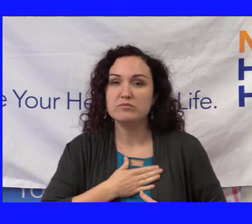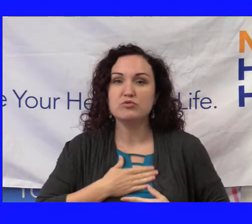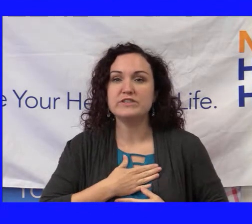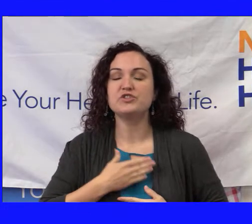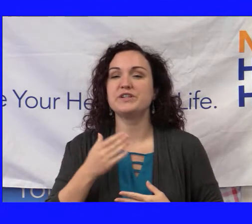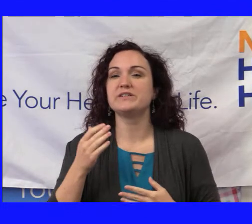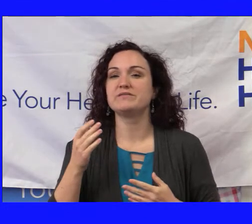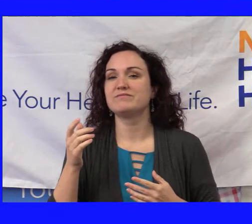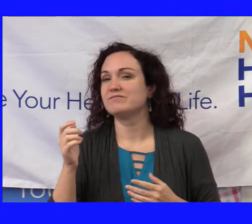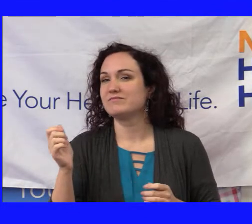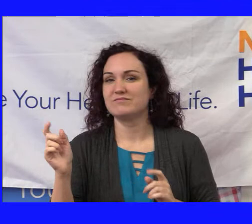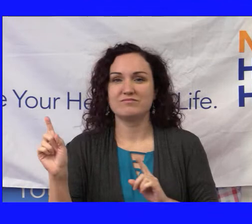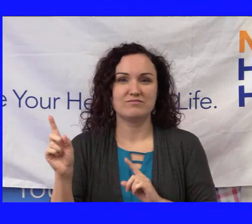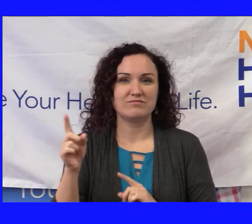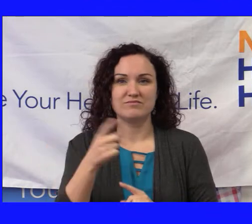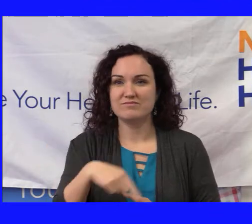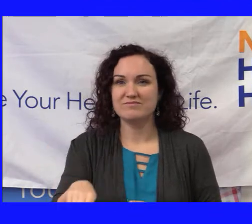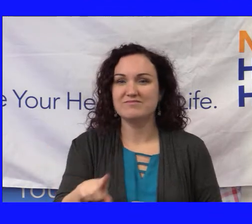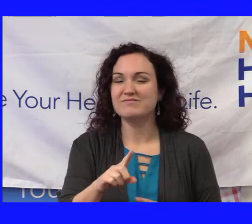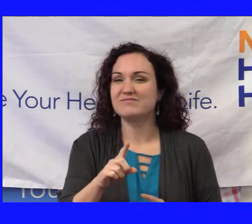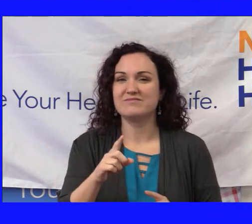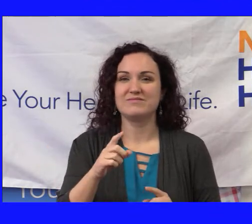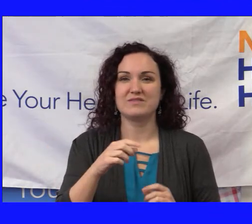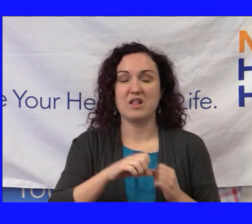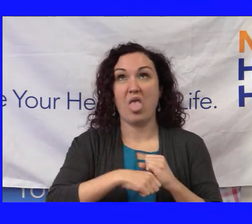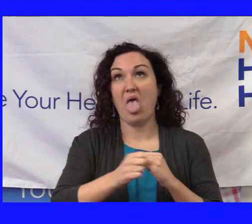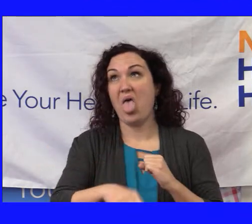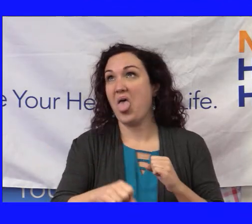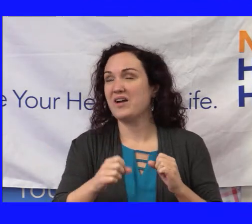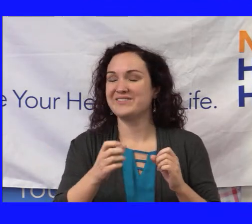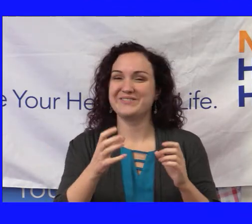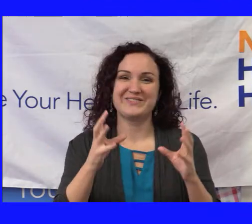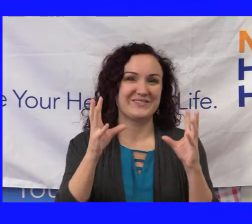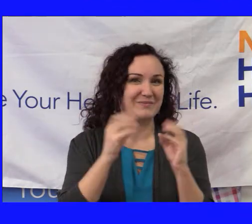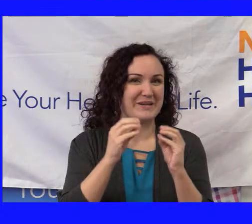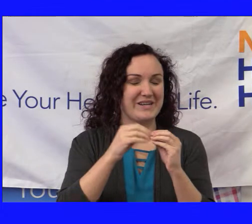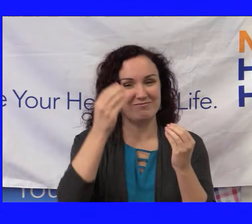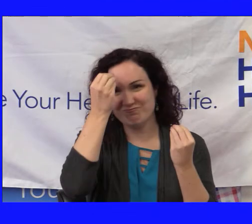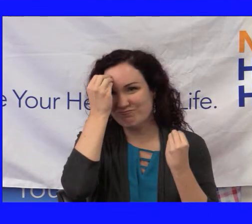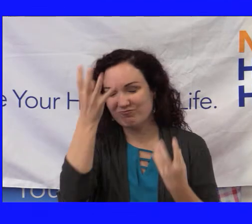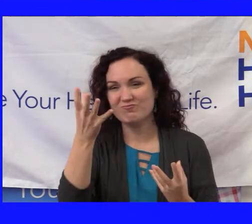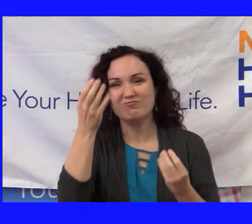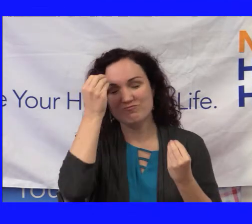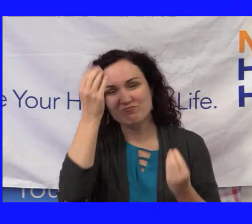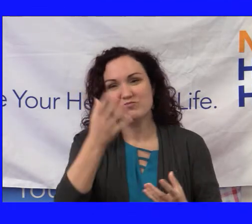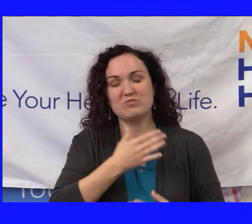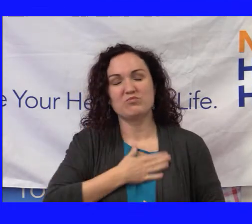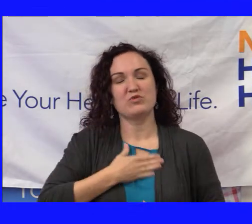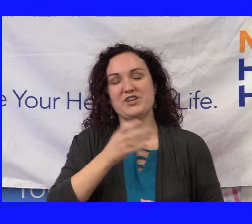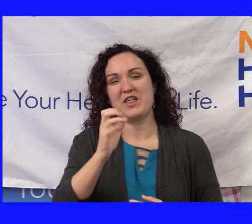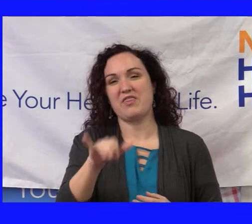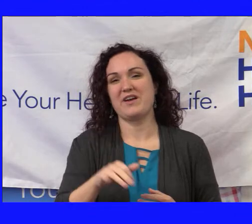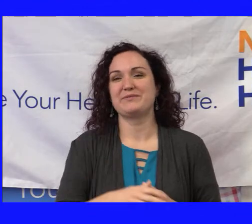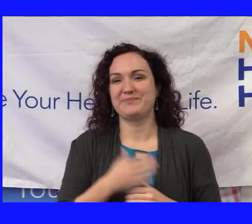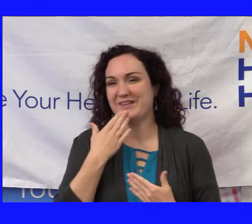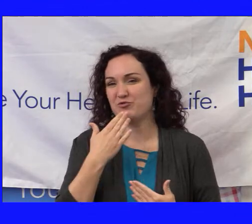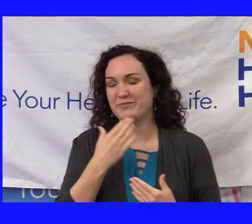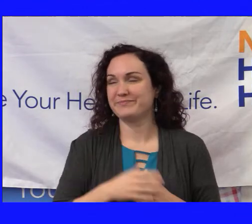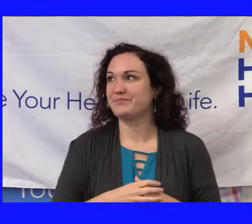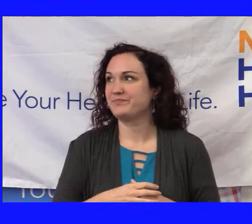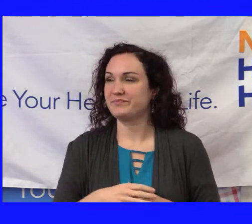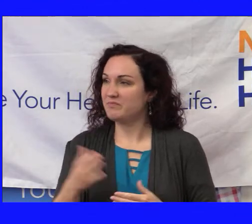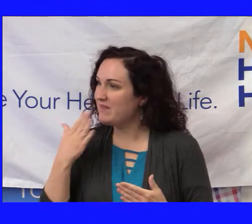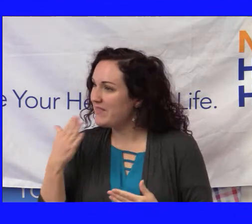your very long but very, very informative meeting. And I appreciate all of your attention. Thank you. Thank you,